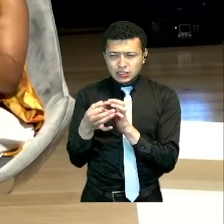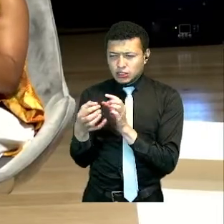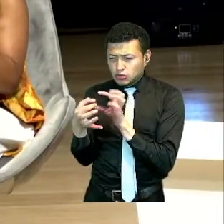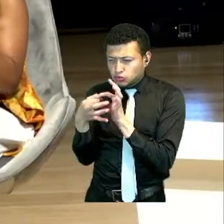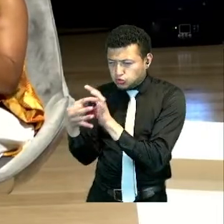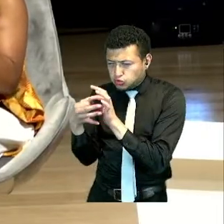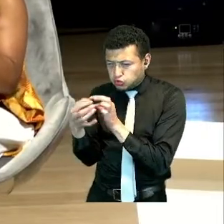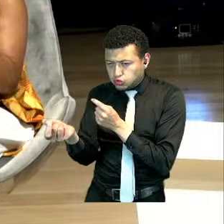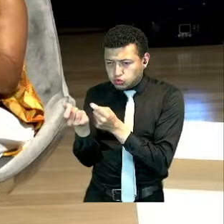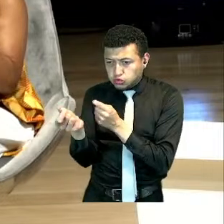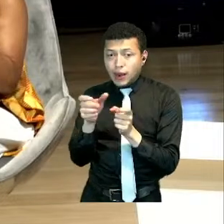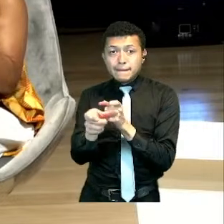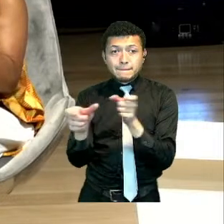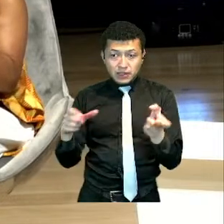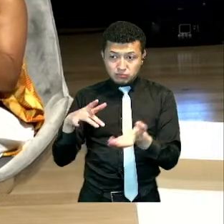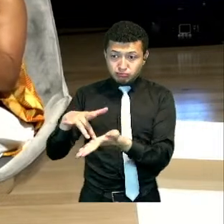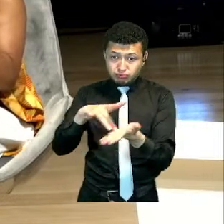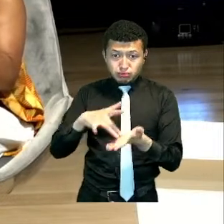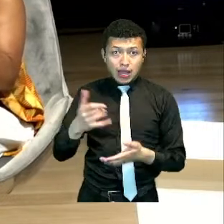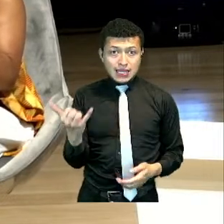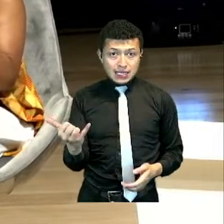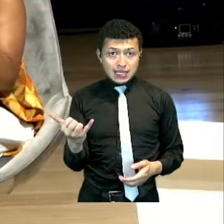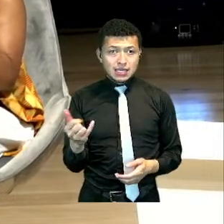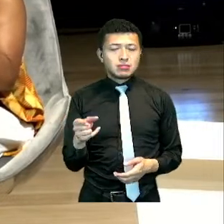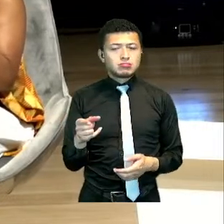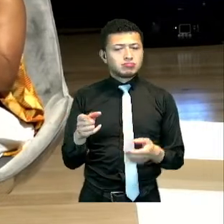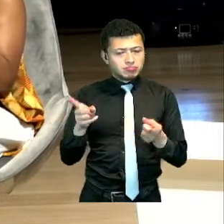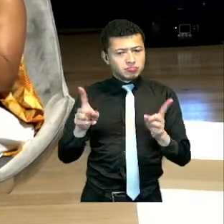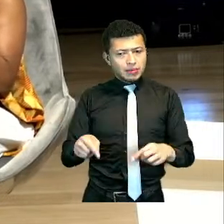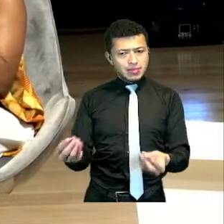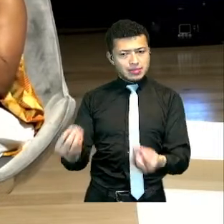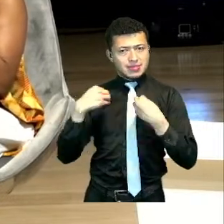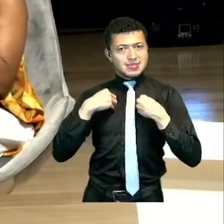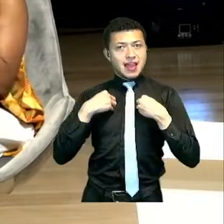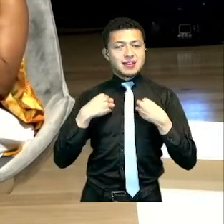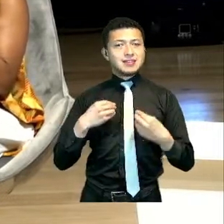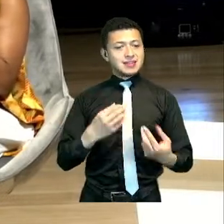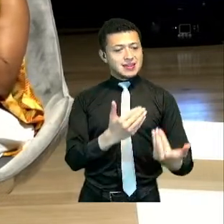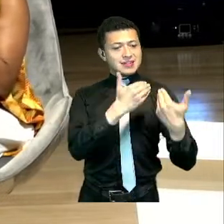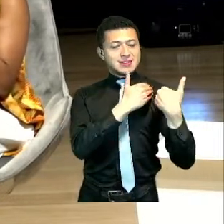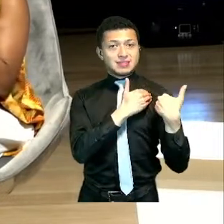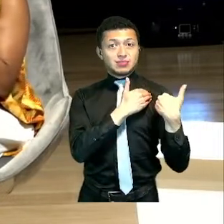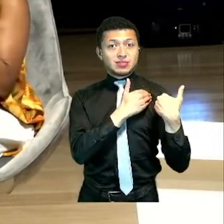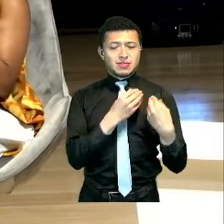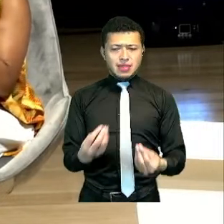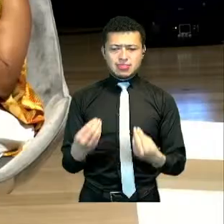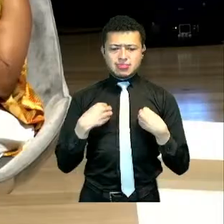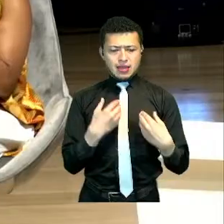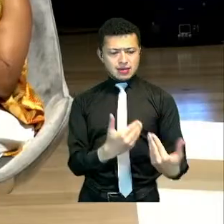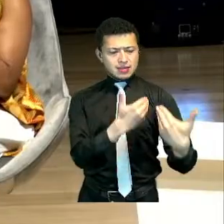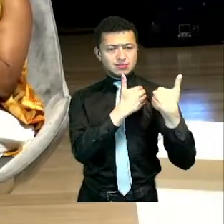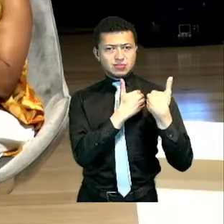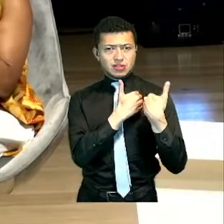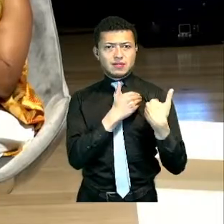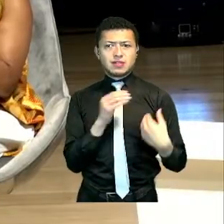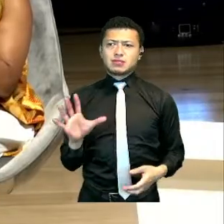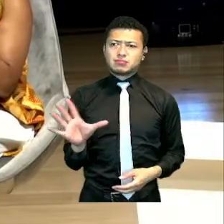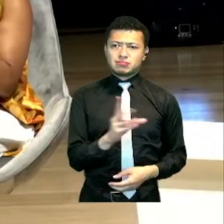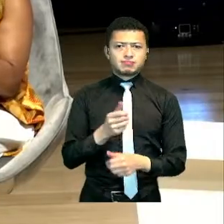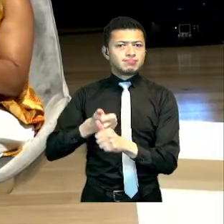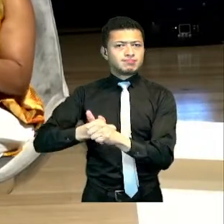also because of all the intimate connection I feel with so many people in this auditorium that I think